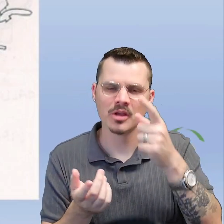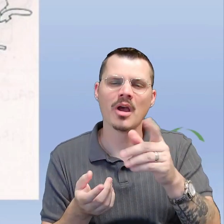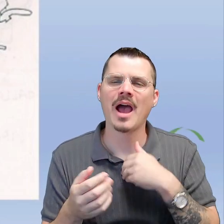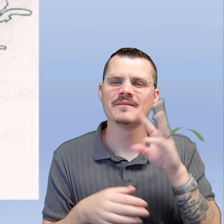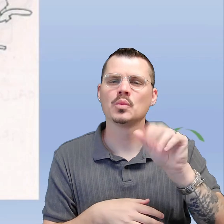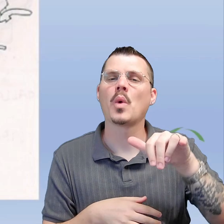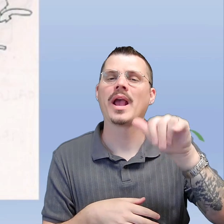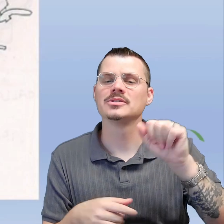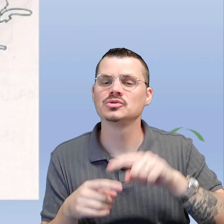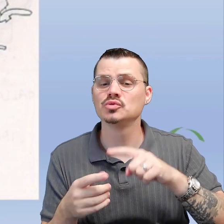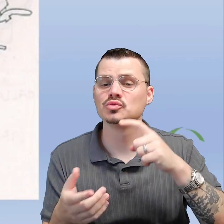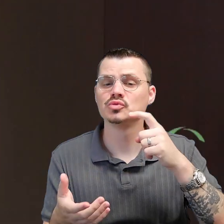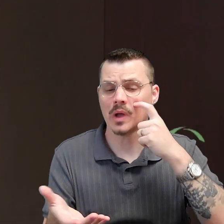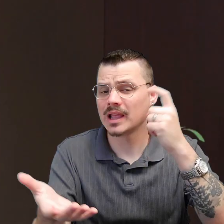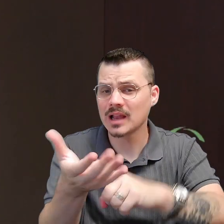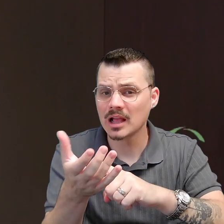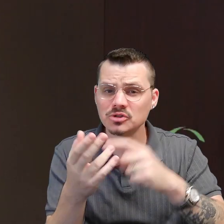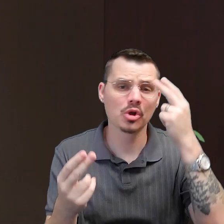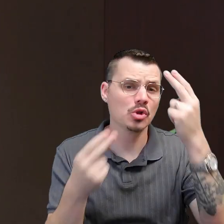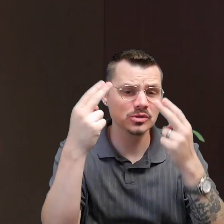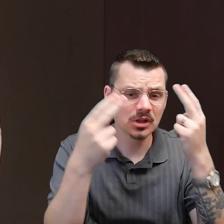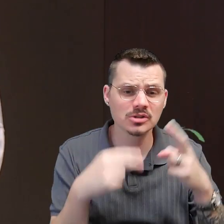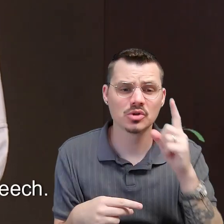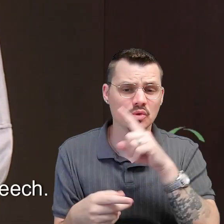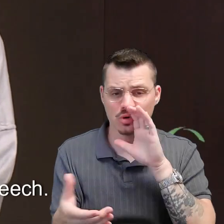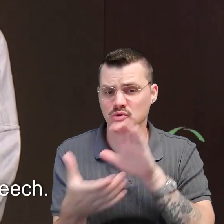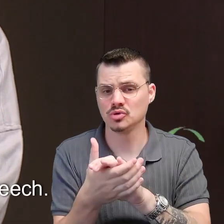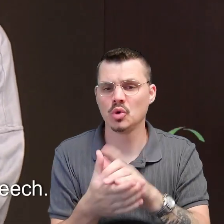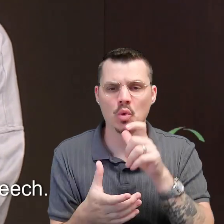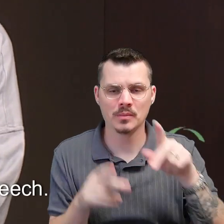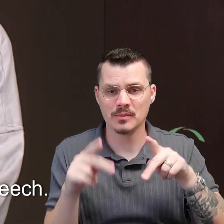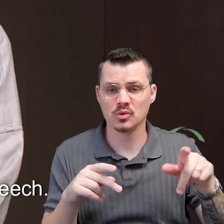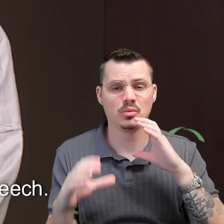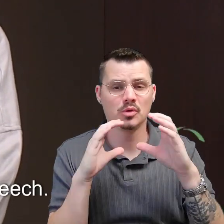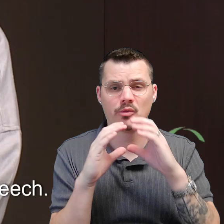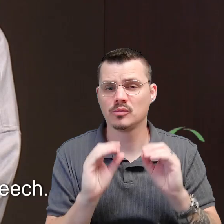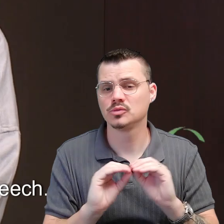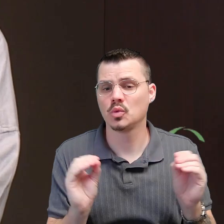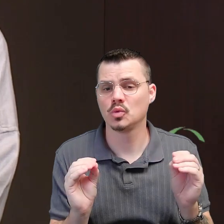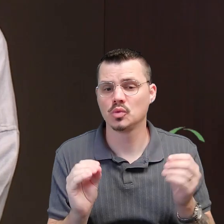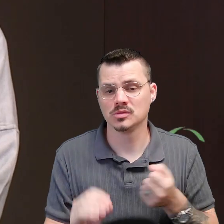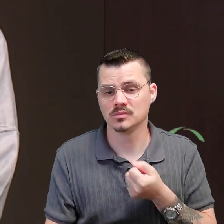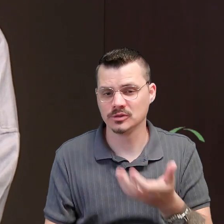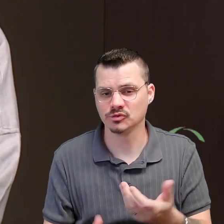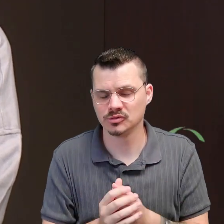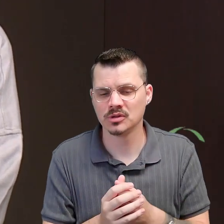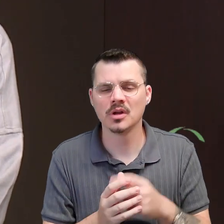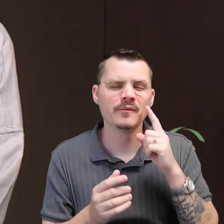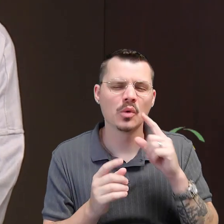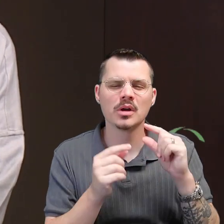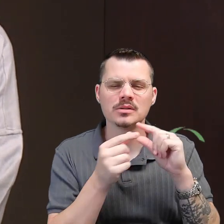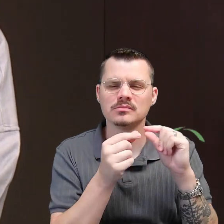ways to recognize hallucinations and delusions in people that communicate without speech. And for details,